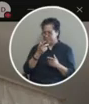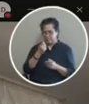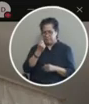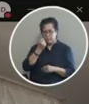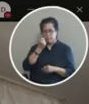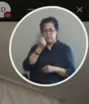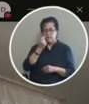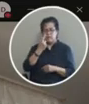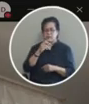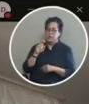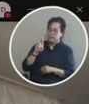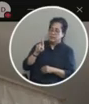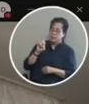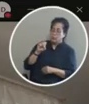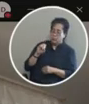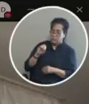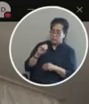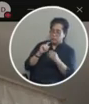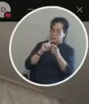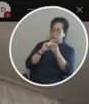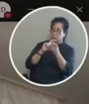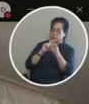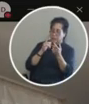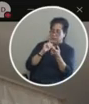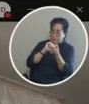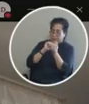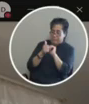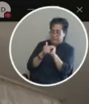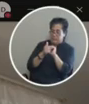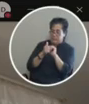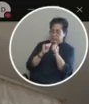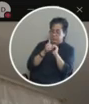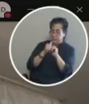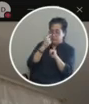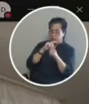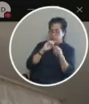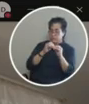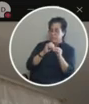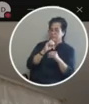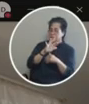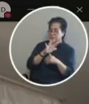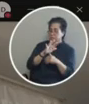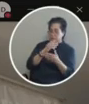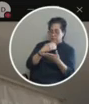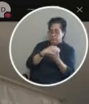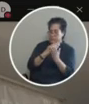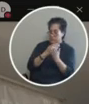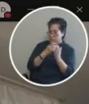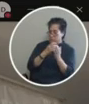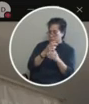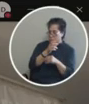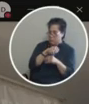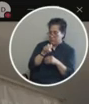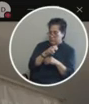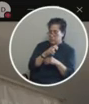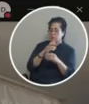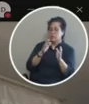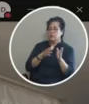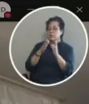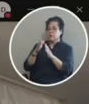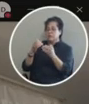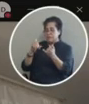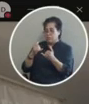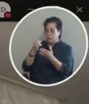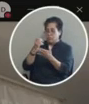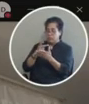So the resolution has been amended to include the amendment for item number 5 on the budget transfers. Now we need a motion